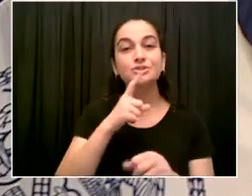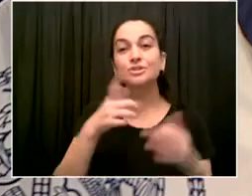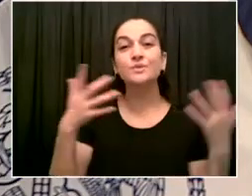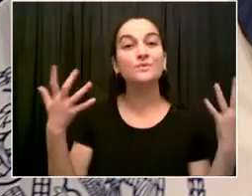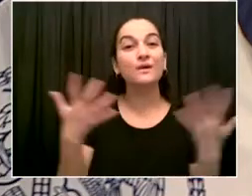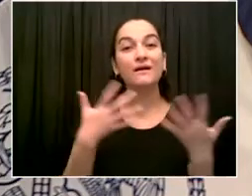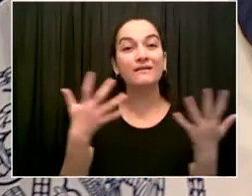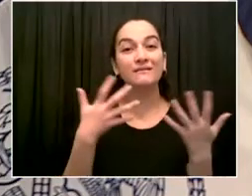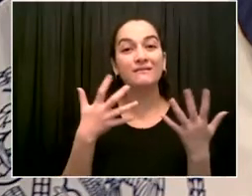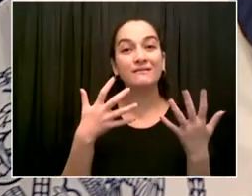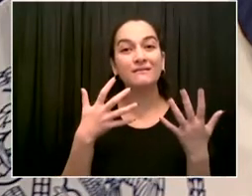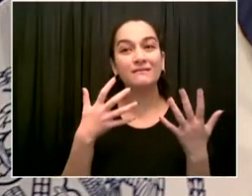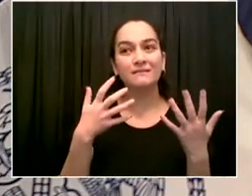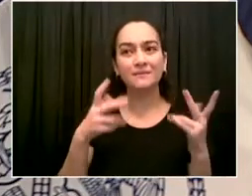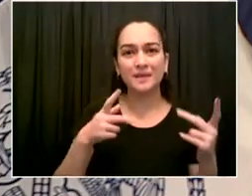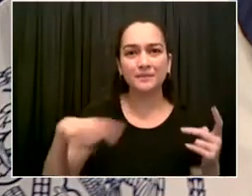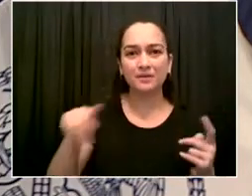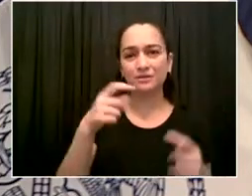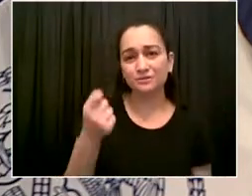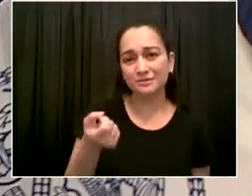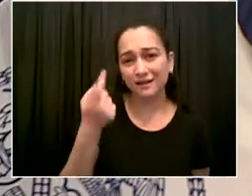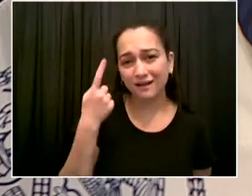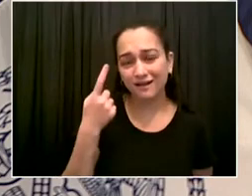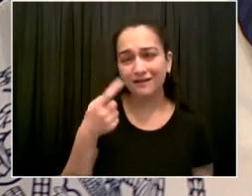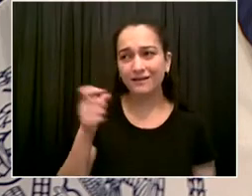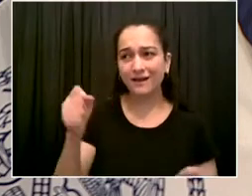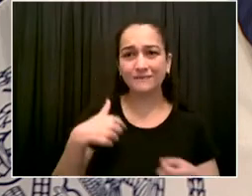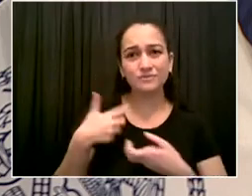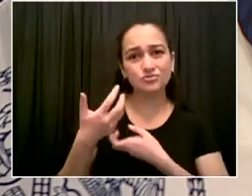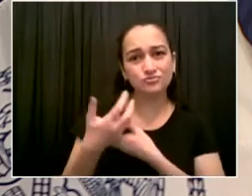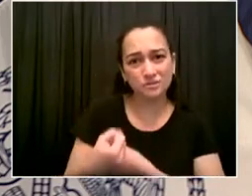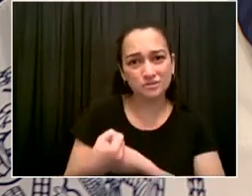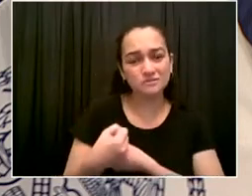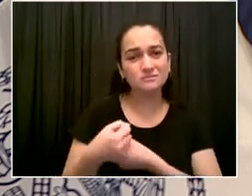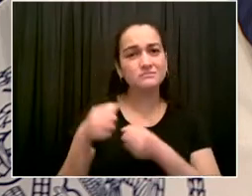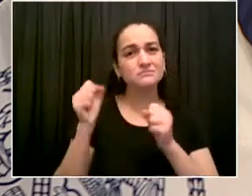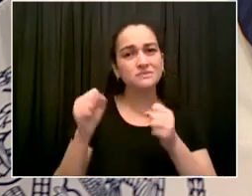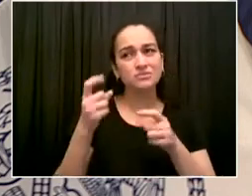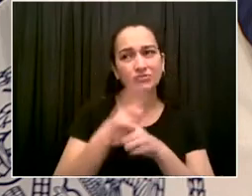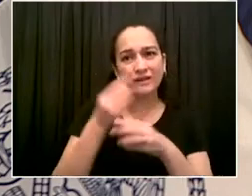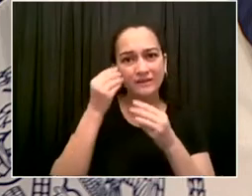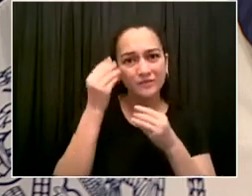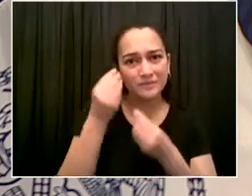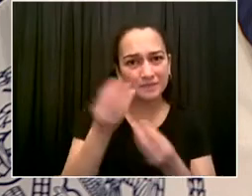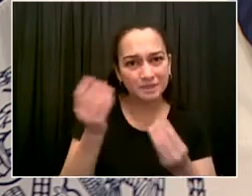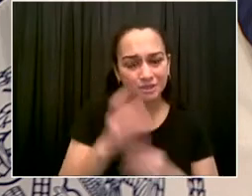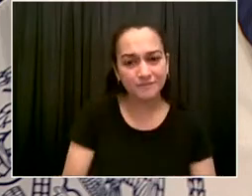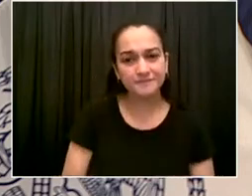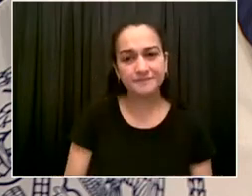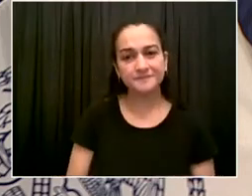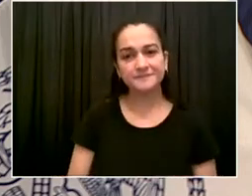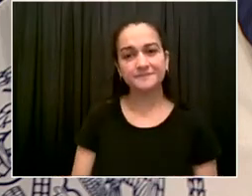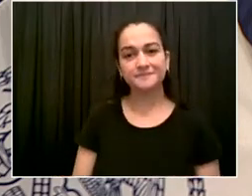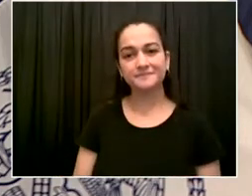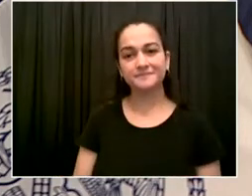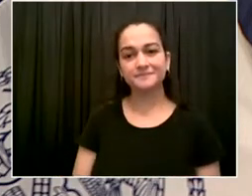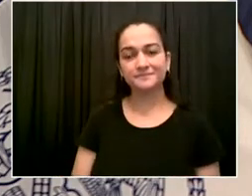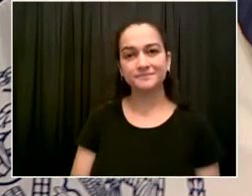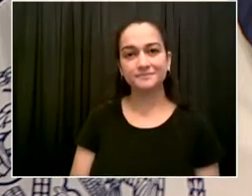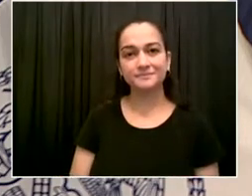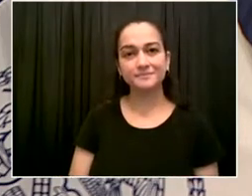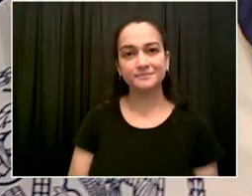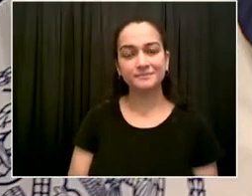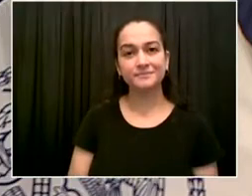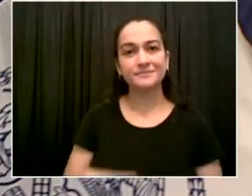COVID, oftentimes the scientific community and the healthcare community struggled to understand